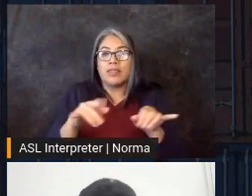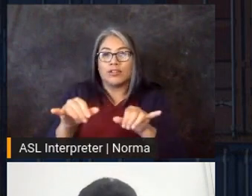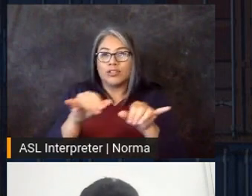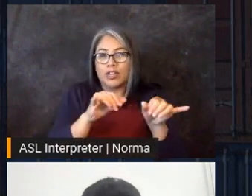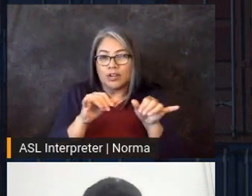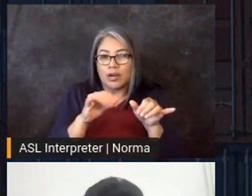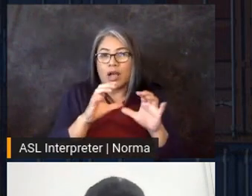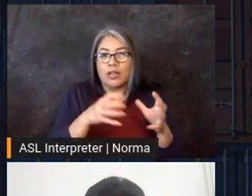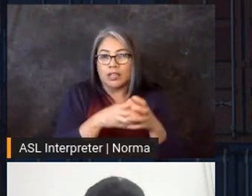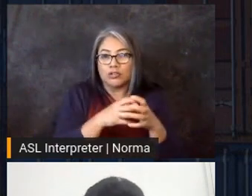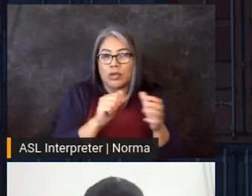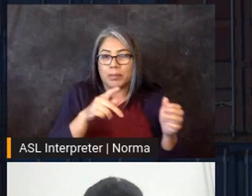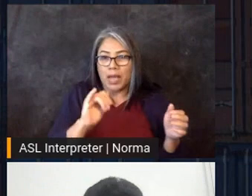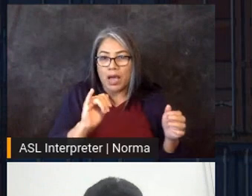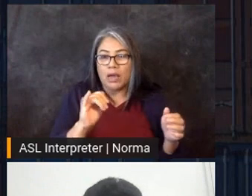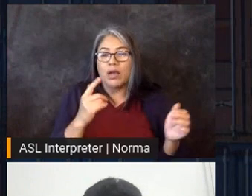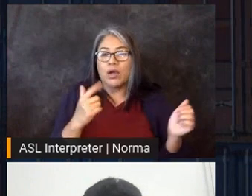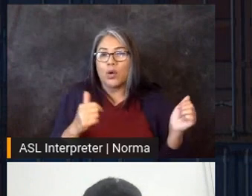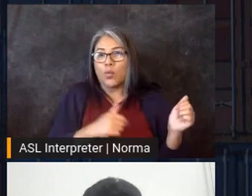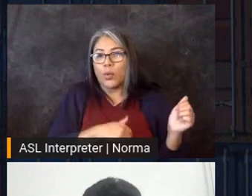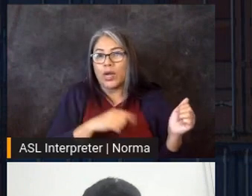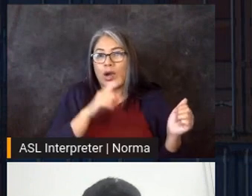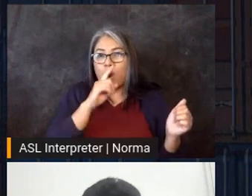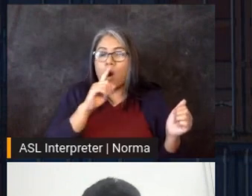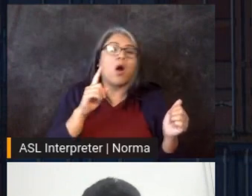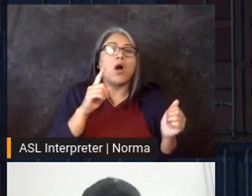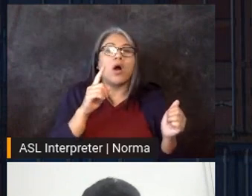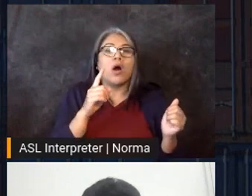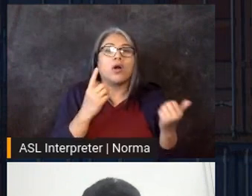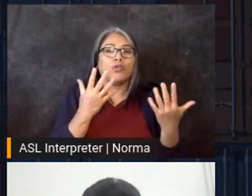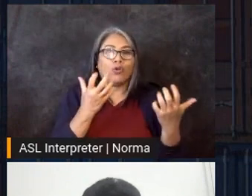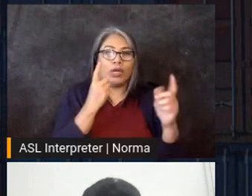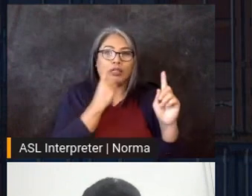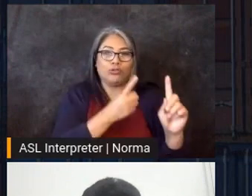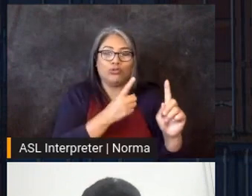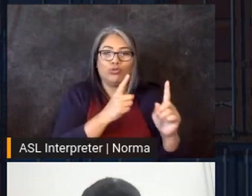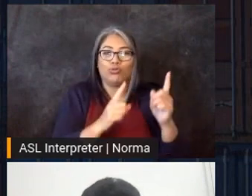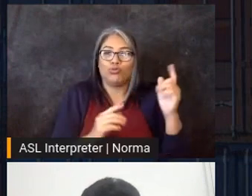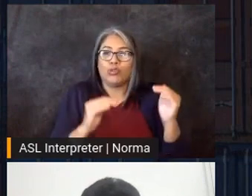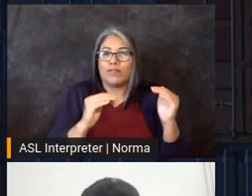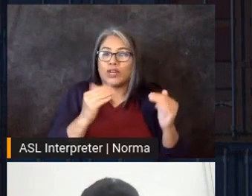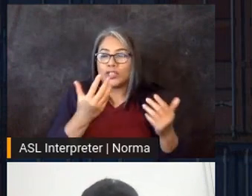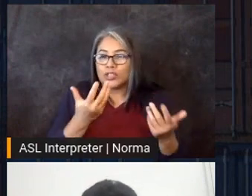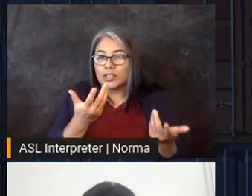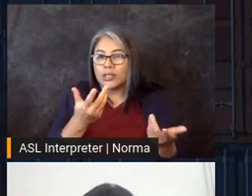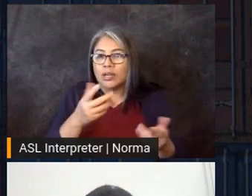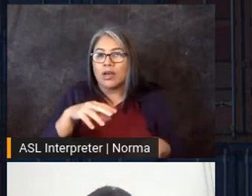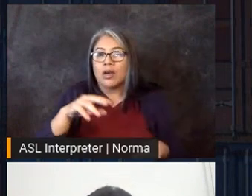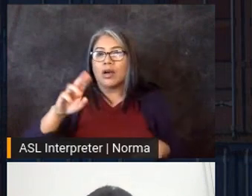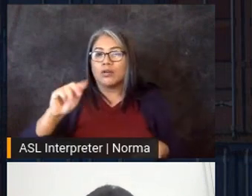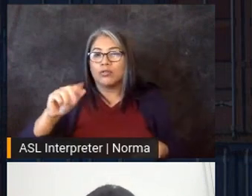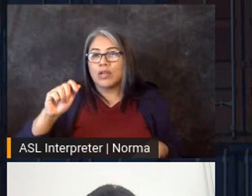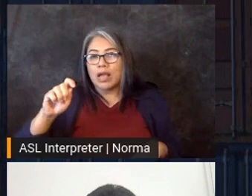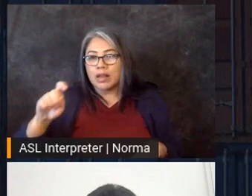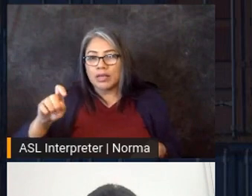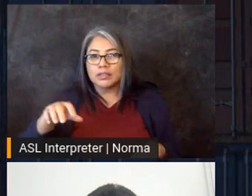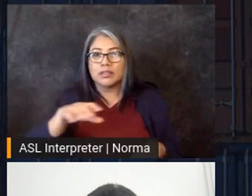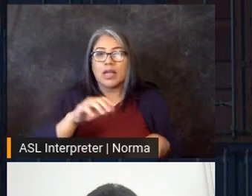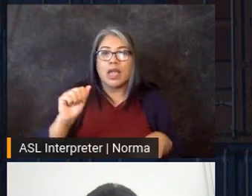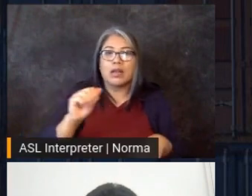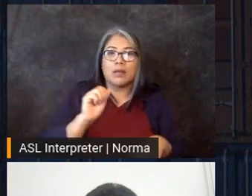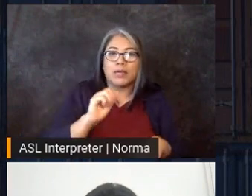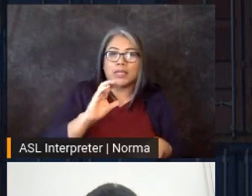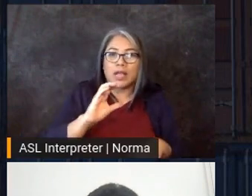API, we are looking to leverage Cluster API provider for Nutanix to build that extensible